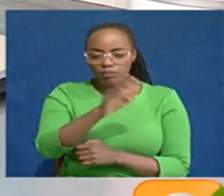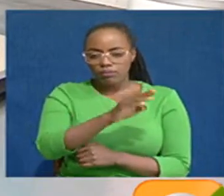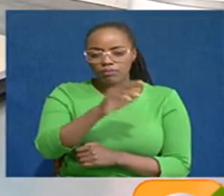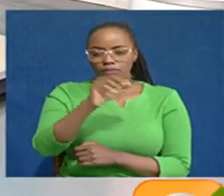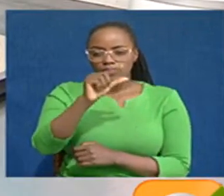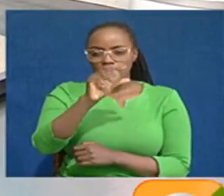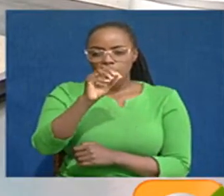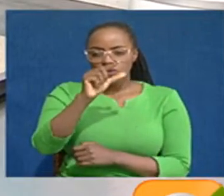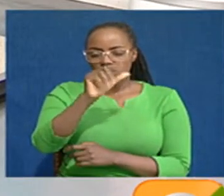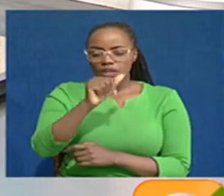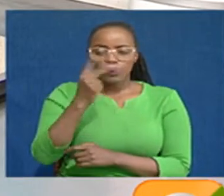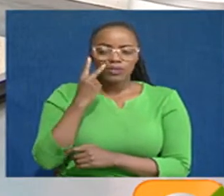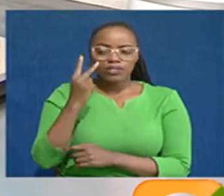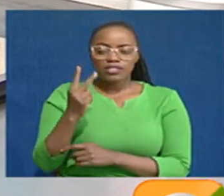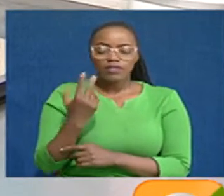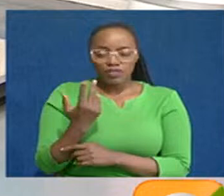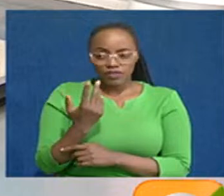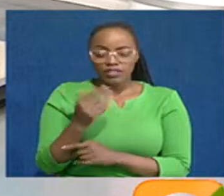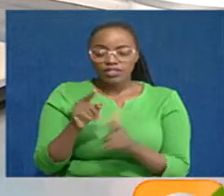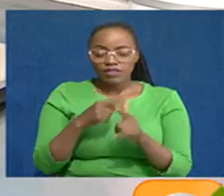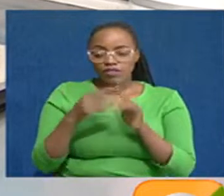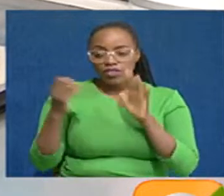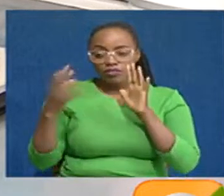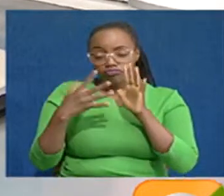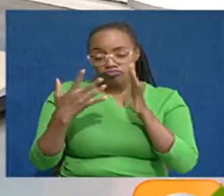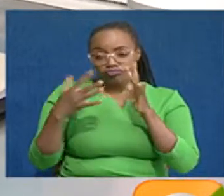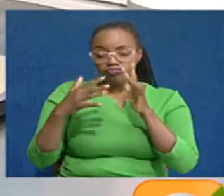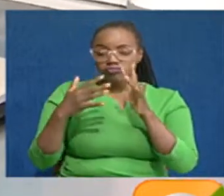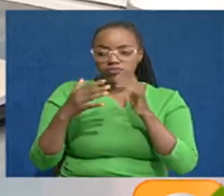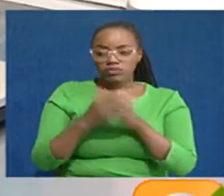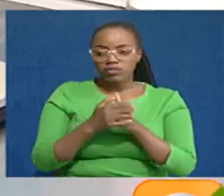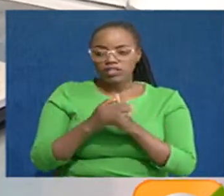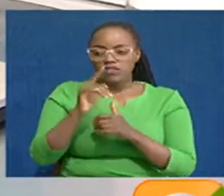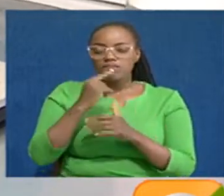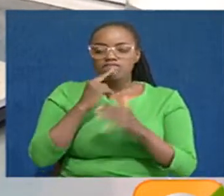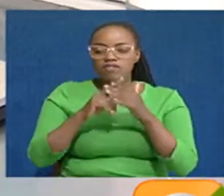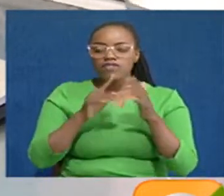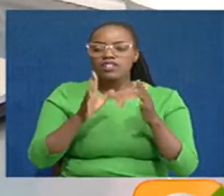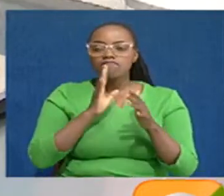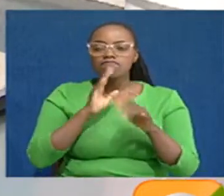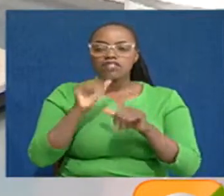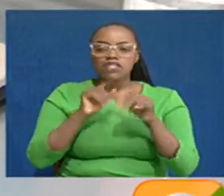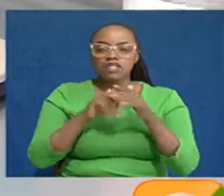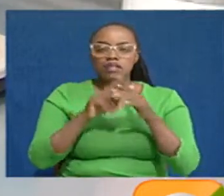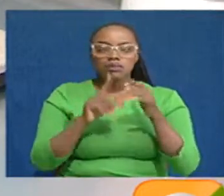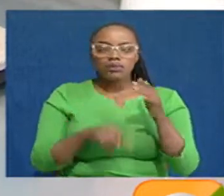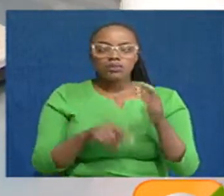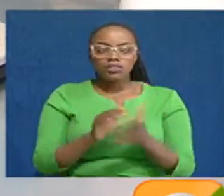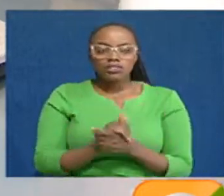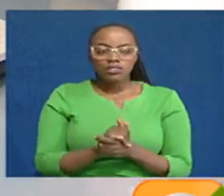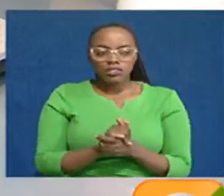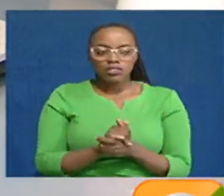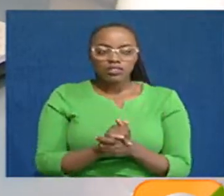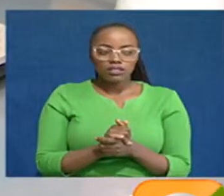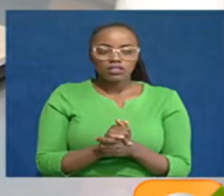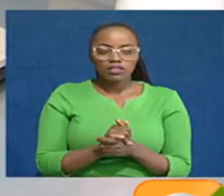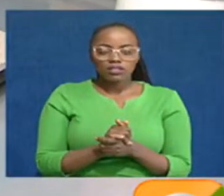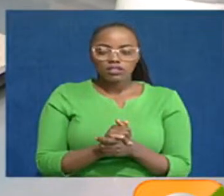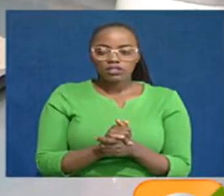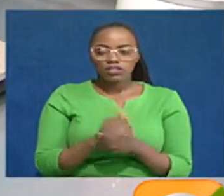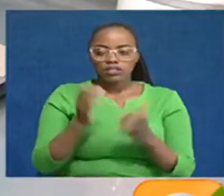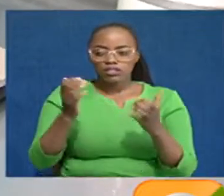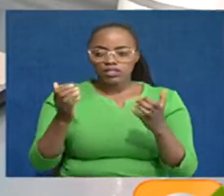we can take a look at that on your screens. The first one is talking about, well, I would have